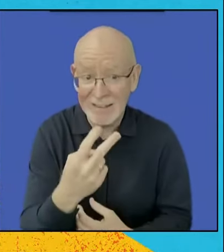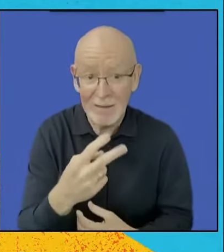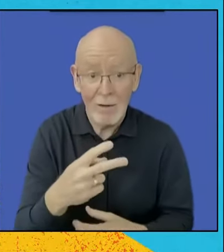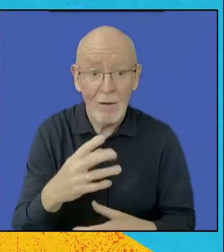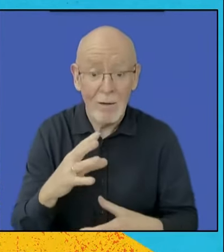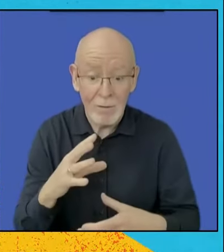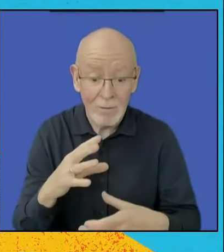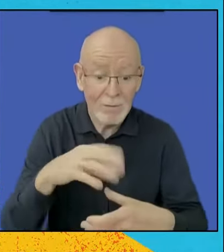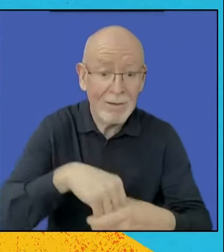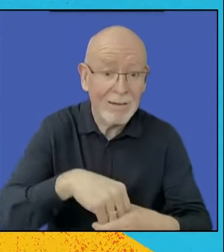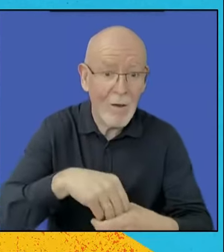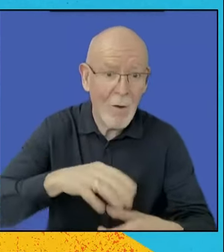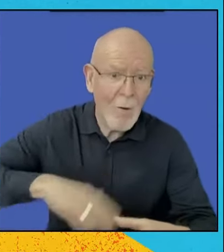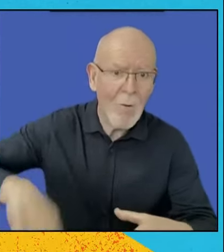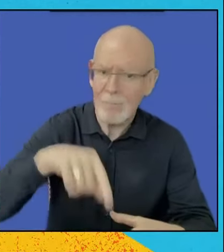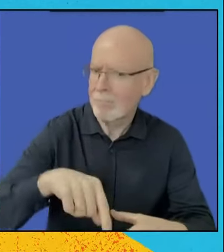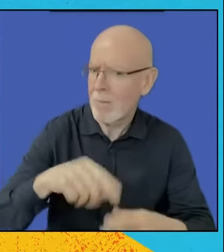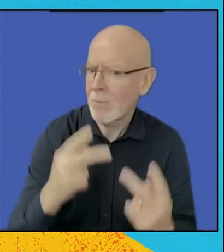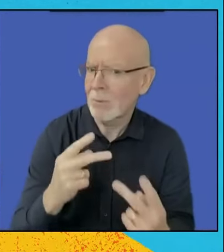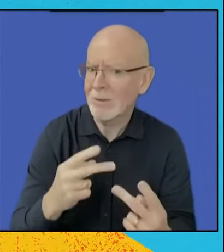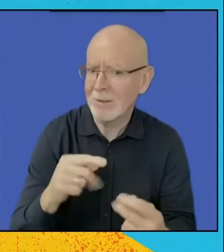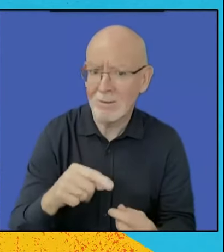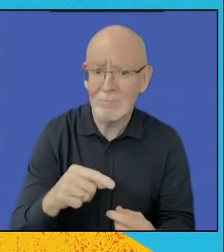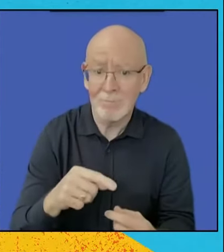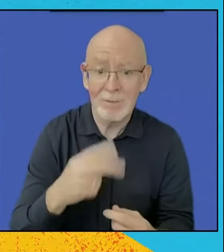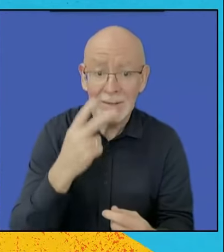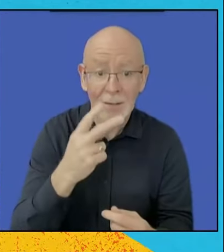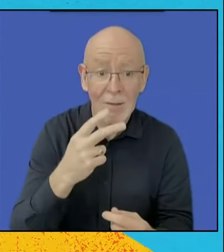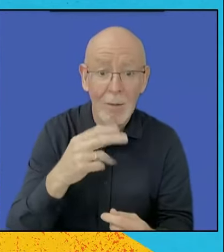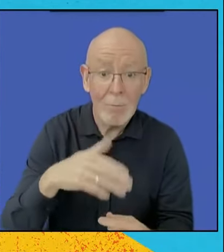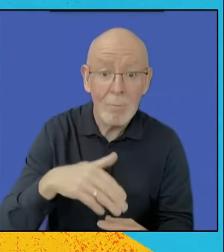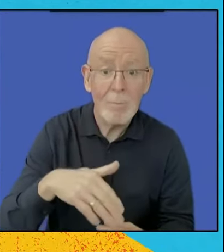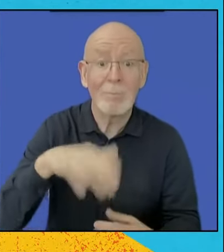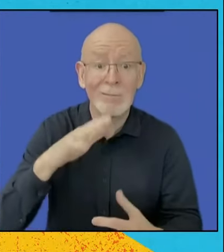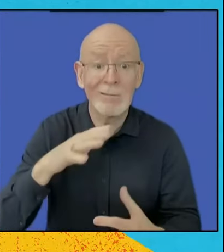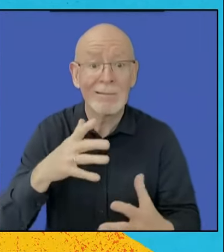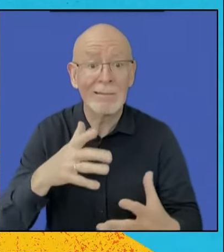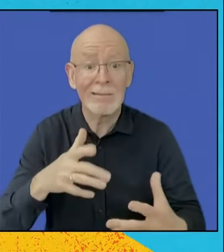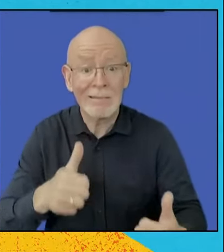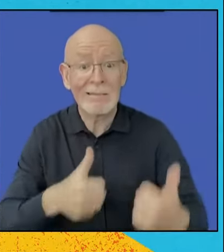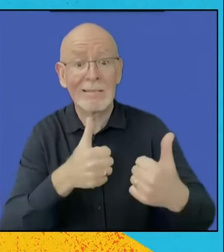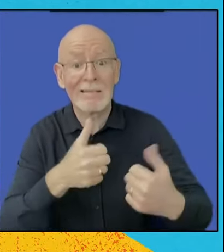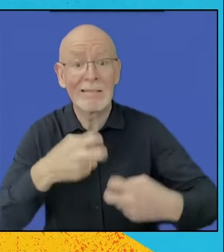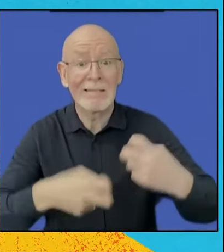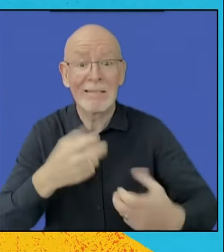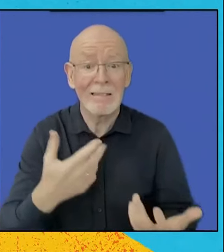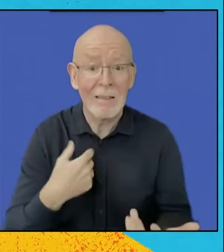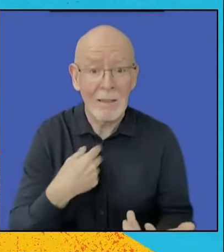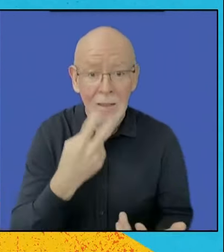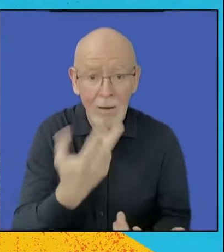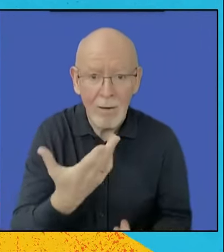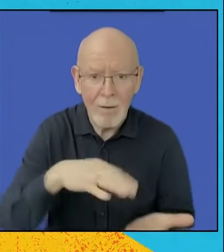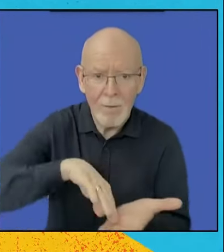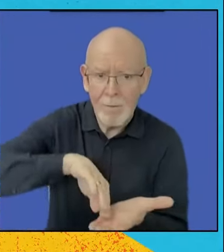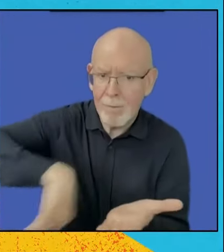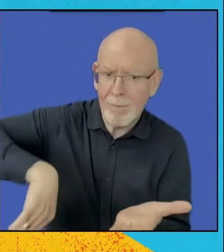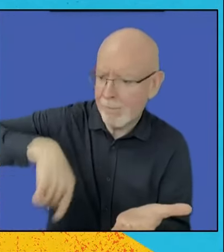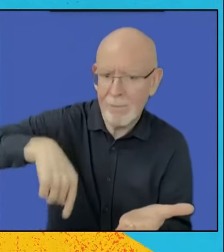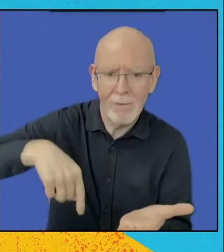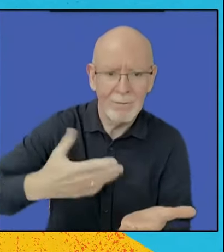one in terms of my life. But in terms of activism, I could say that adultism is the bigger